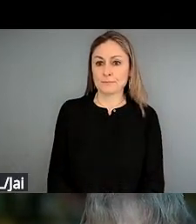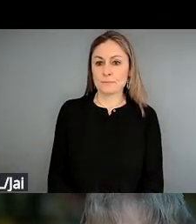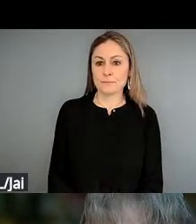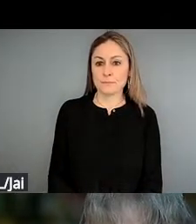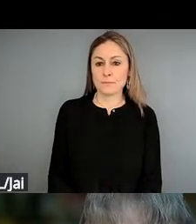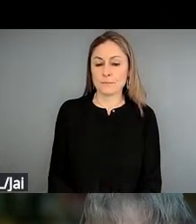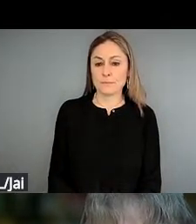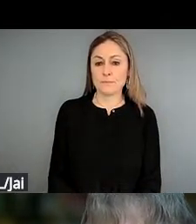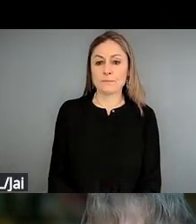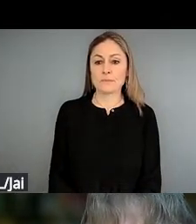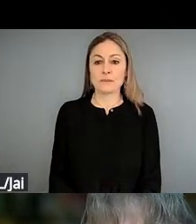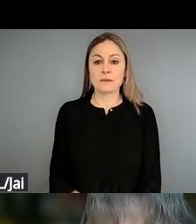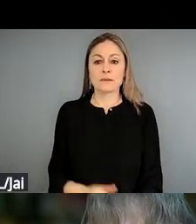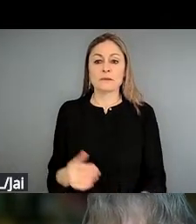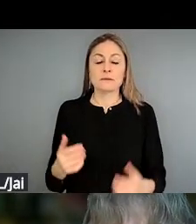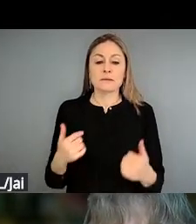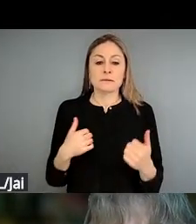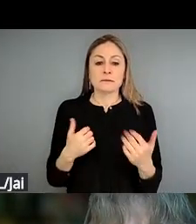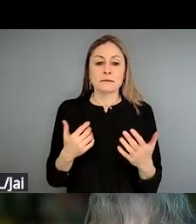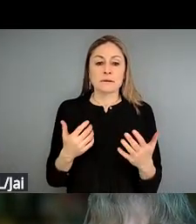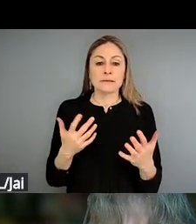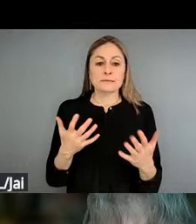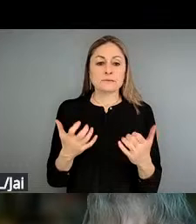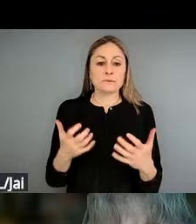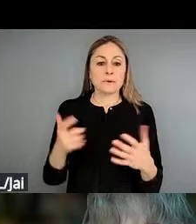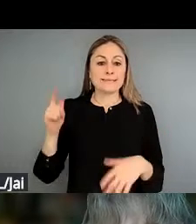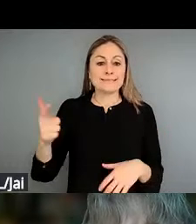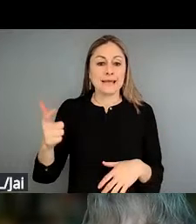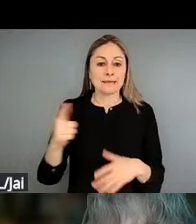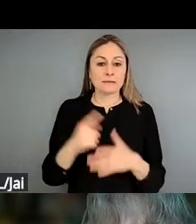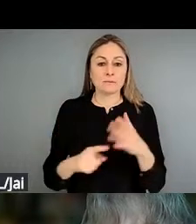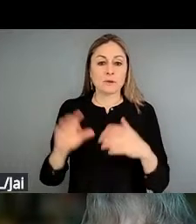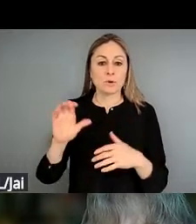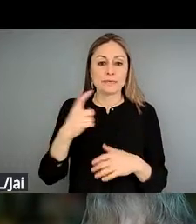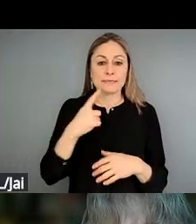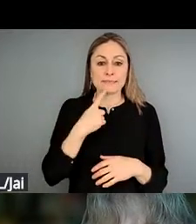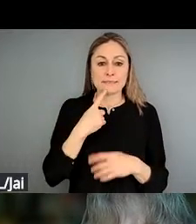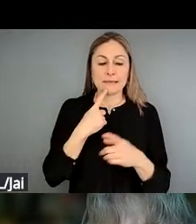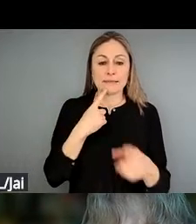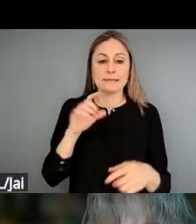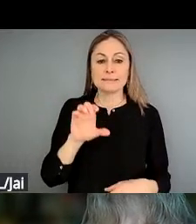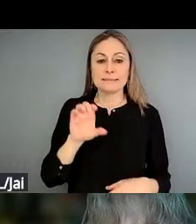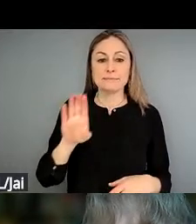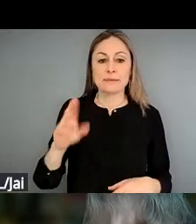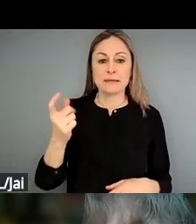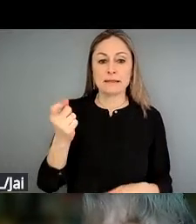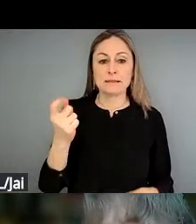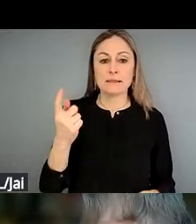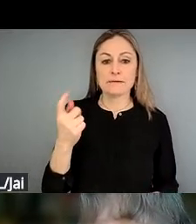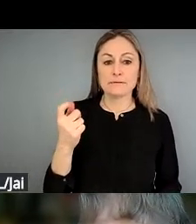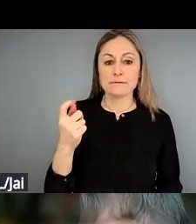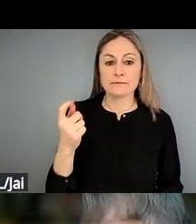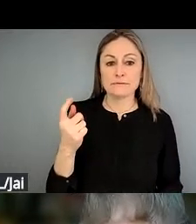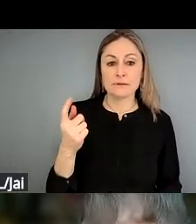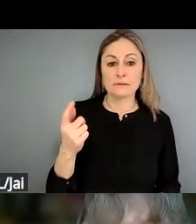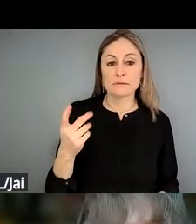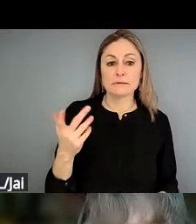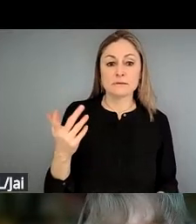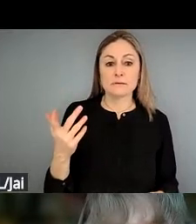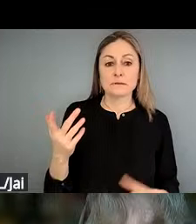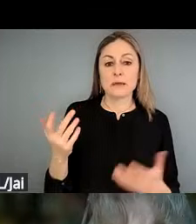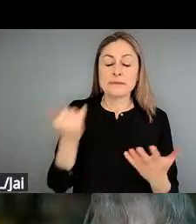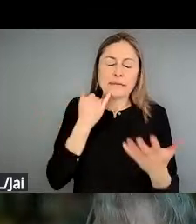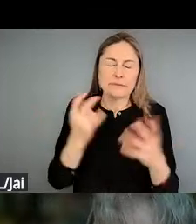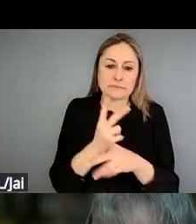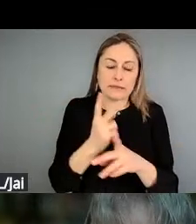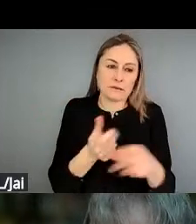I just wanted to sort of second Corky to suggest that CB11 is, and if it's being taken care